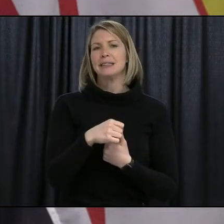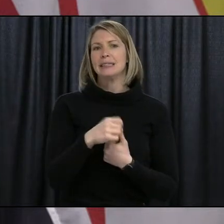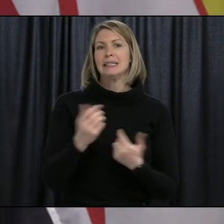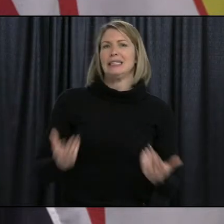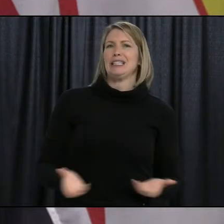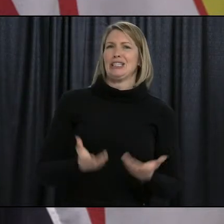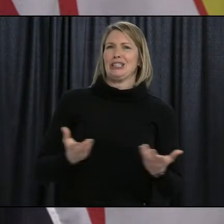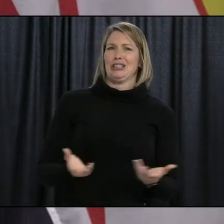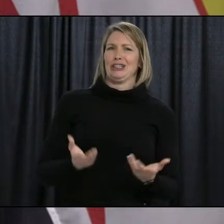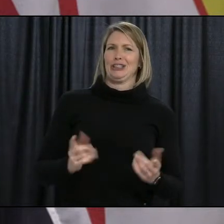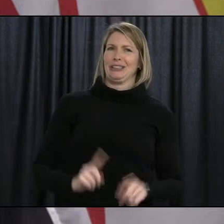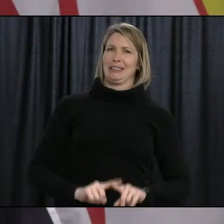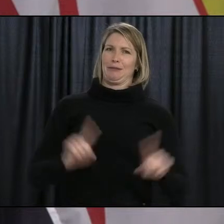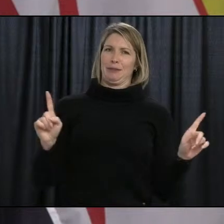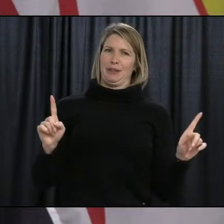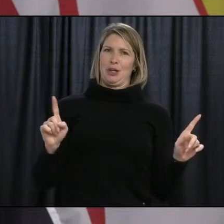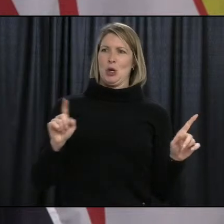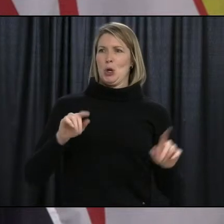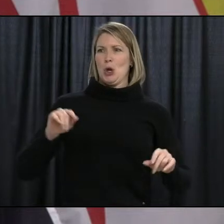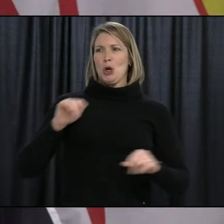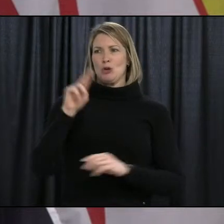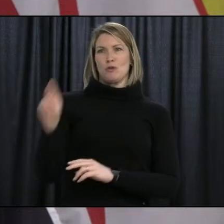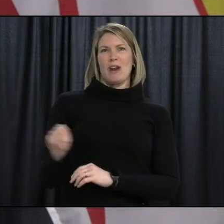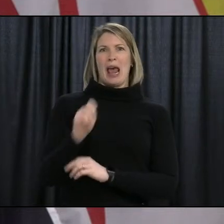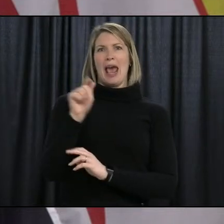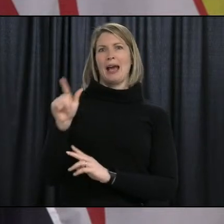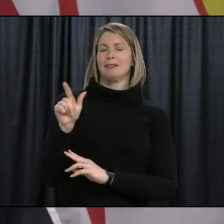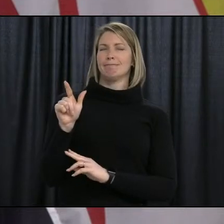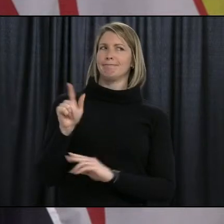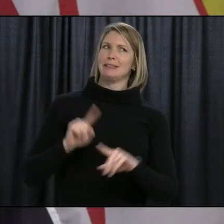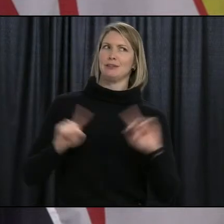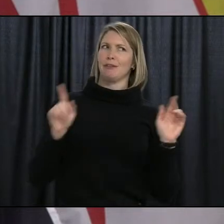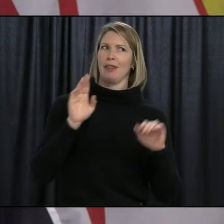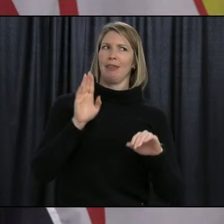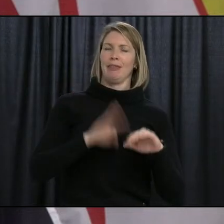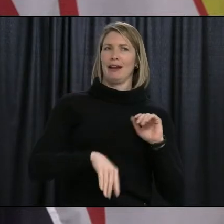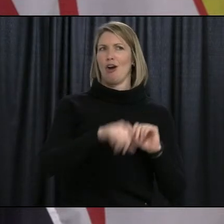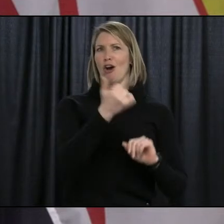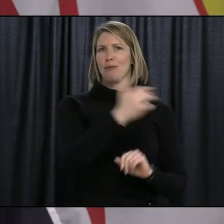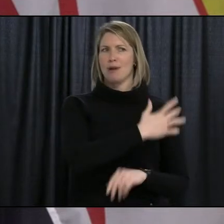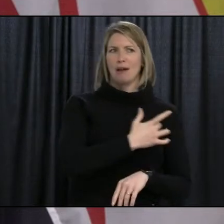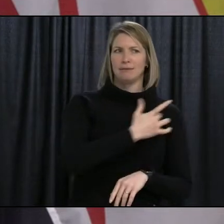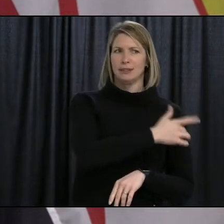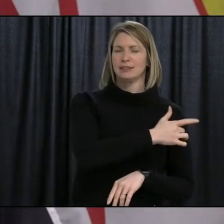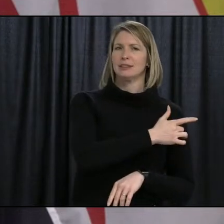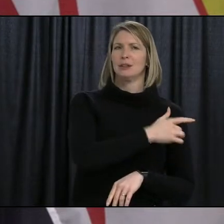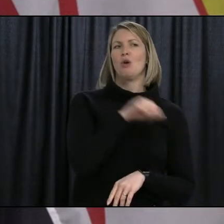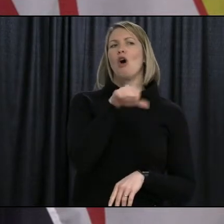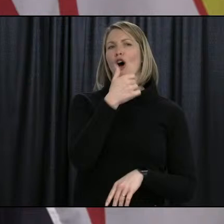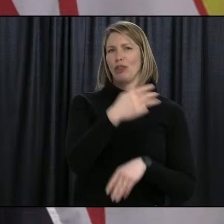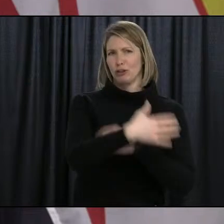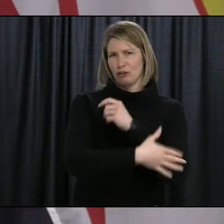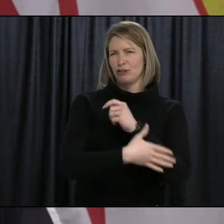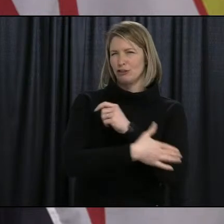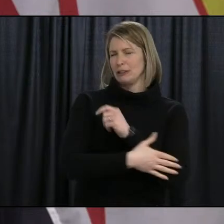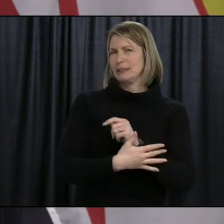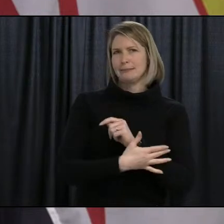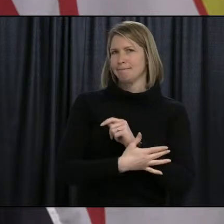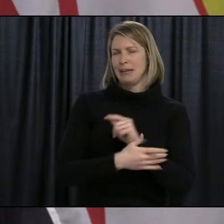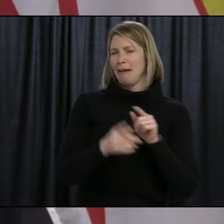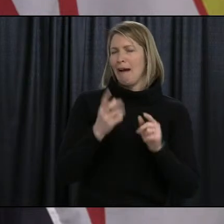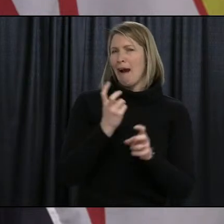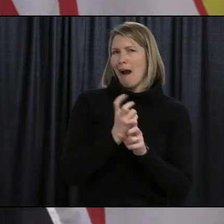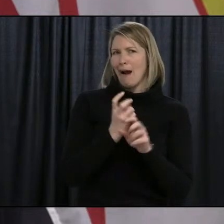different epidemiology than the average. So it's certainly more infectious. And the thing we